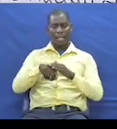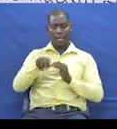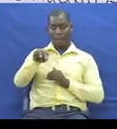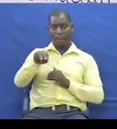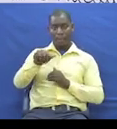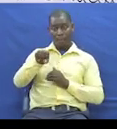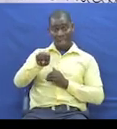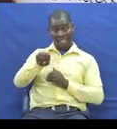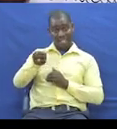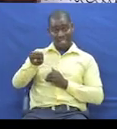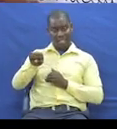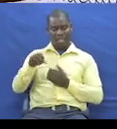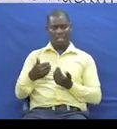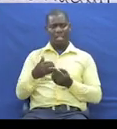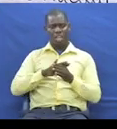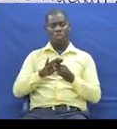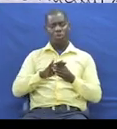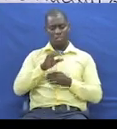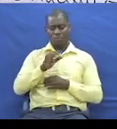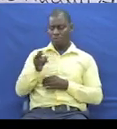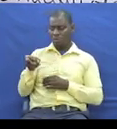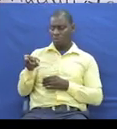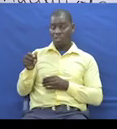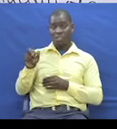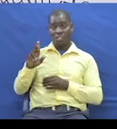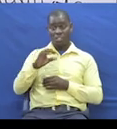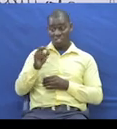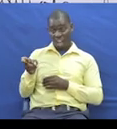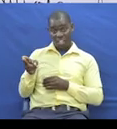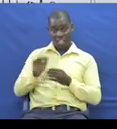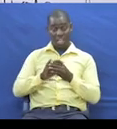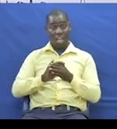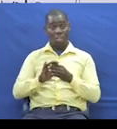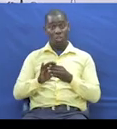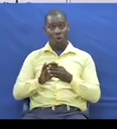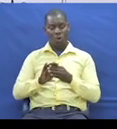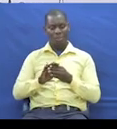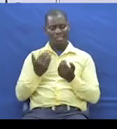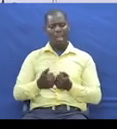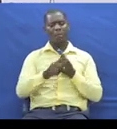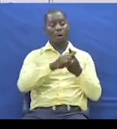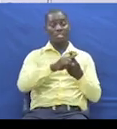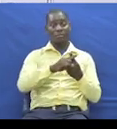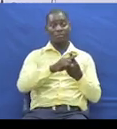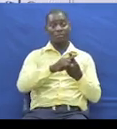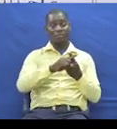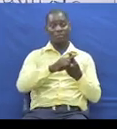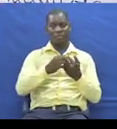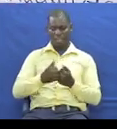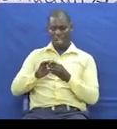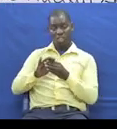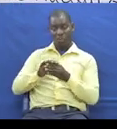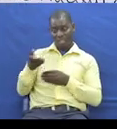here, but it also has a charge. Its charge here is it's supposed to be positive, indicated that it's a positive. Already stated